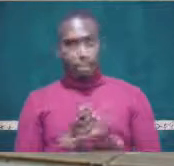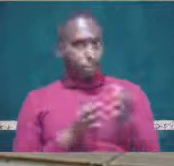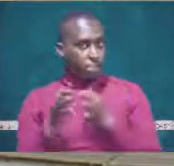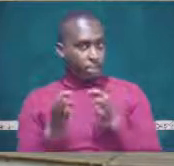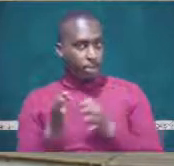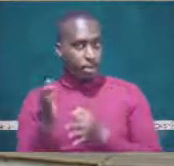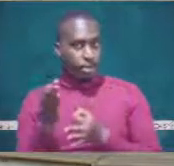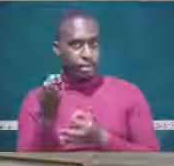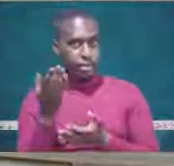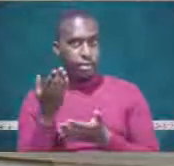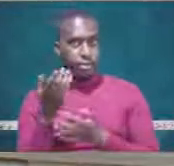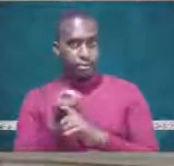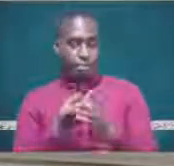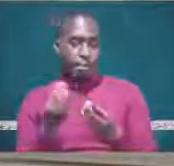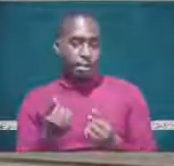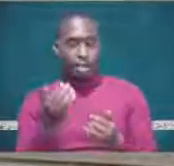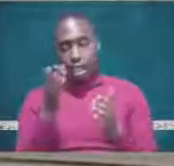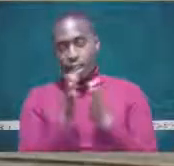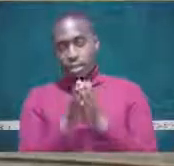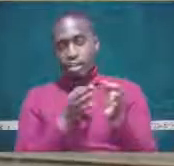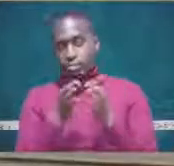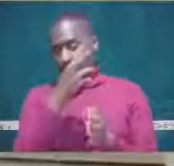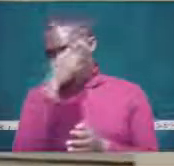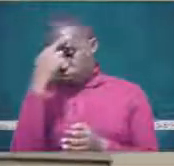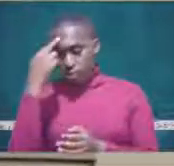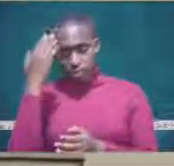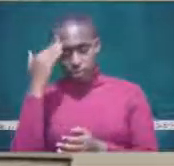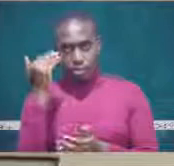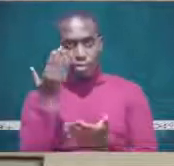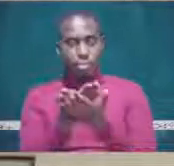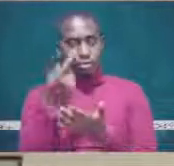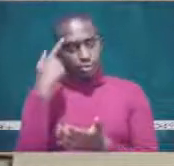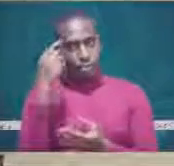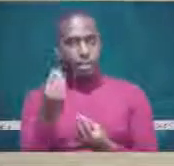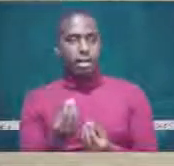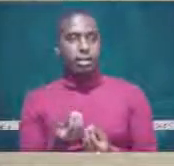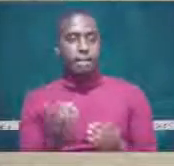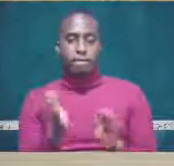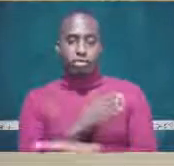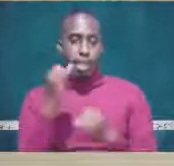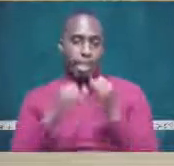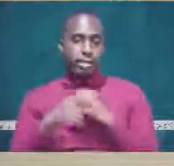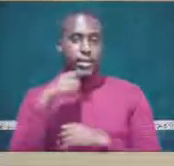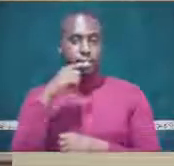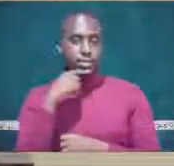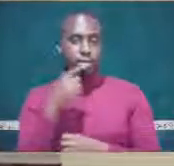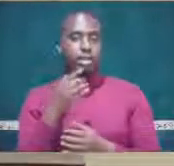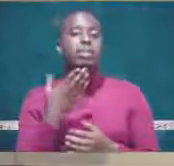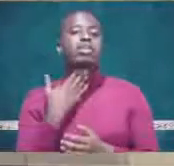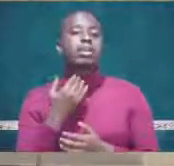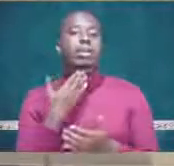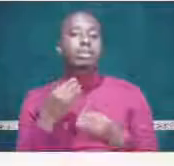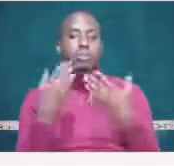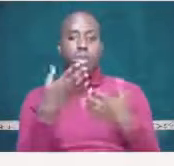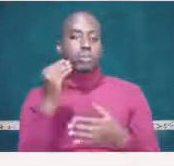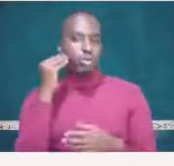define demand for money and explain the reasons for demand for money. Before I end the lesson, I want to leave you